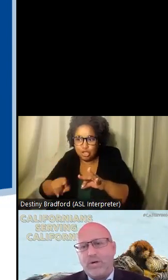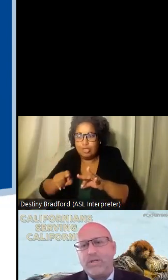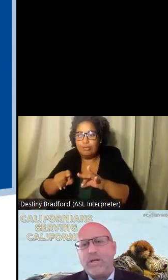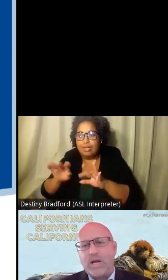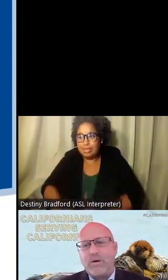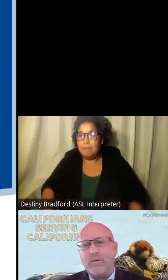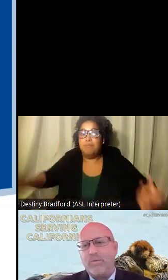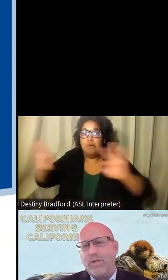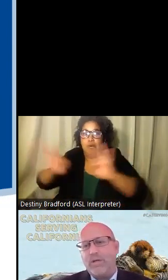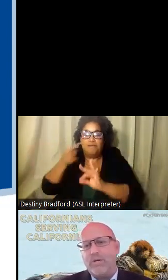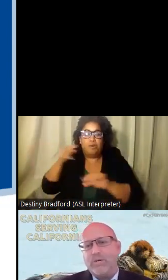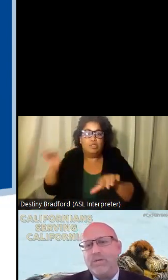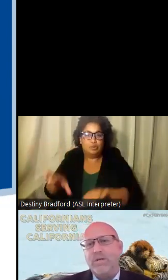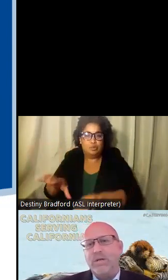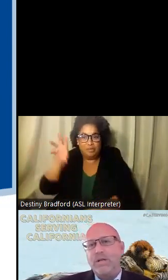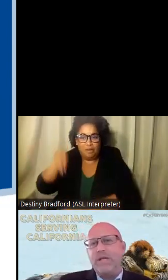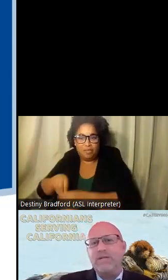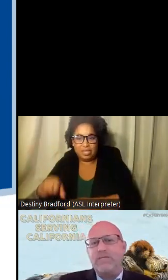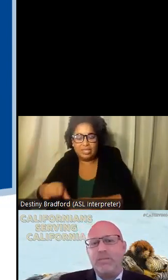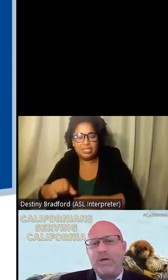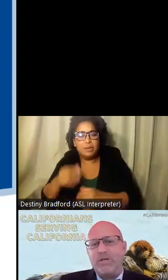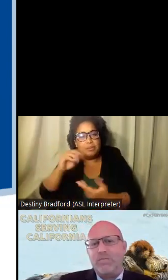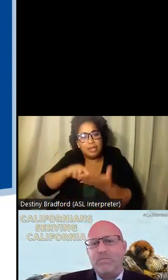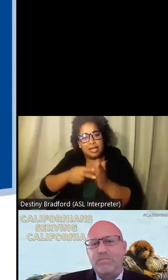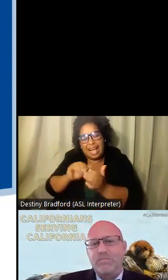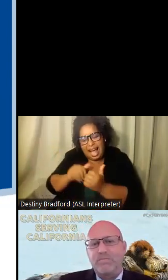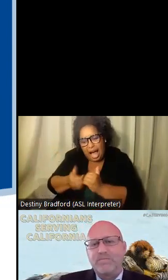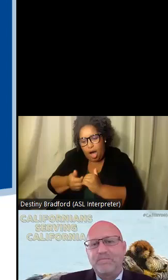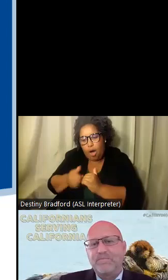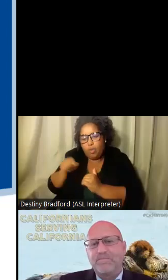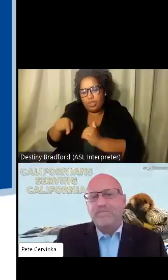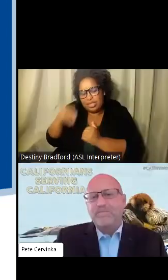other words, how it will be used. Thanks very much.